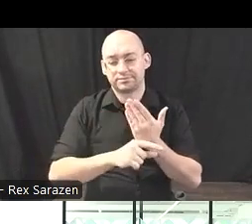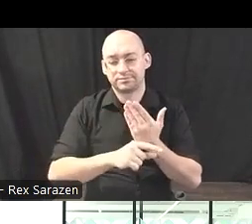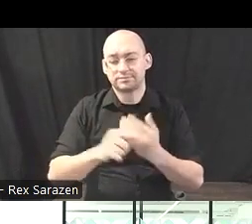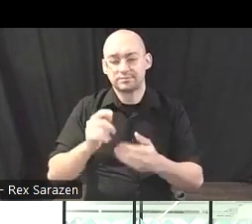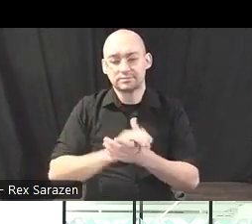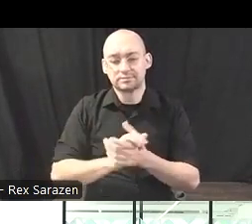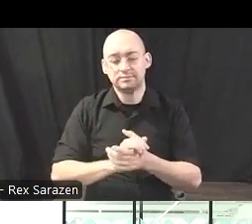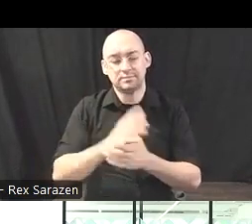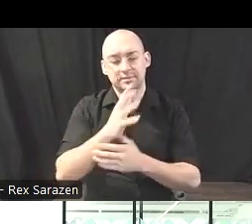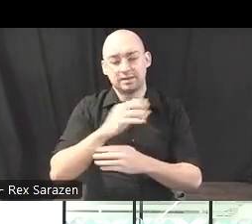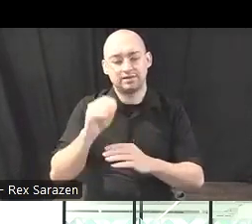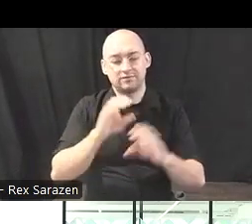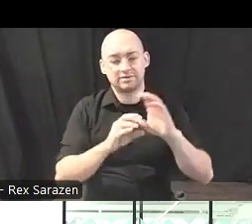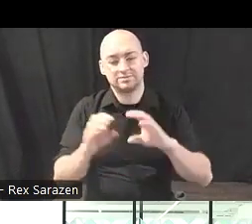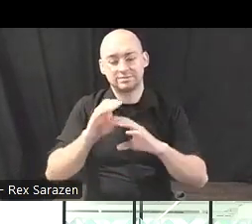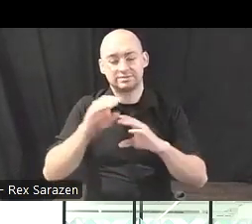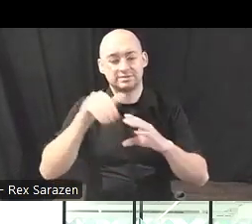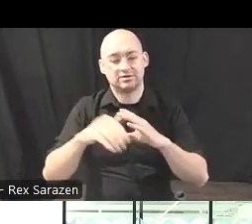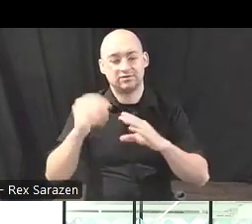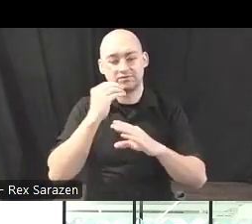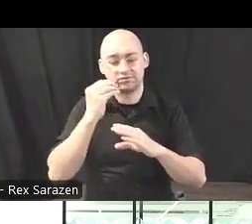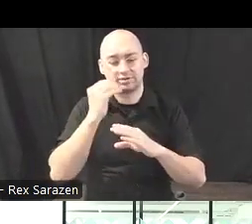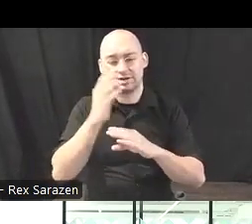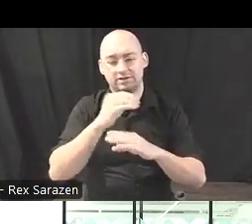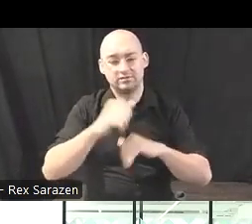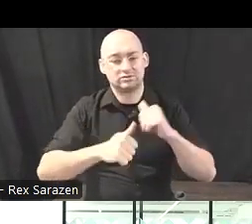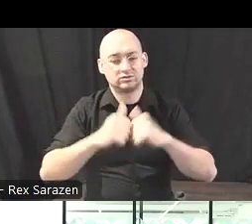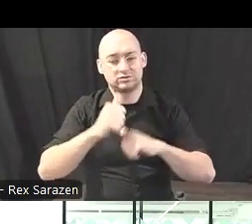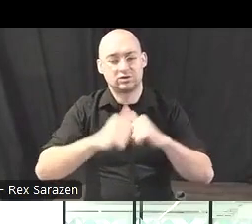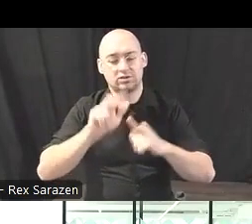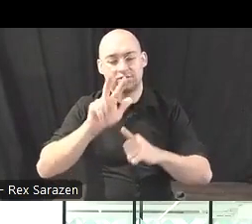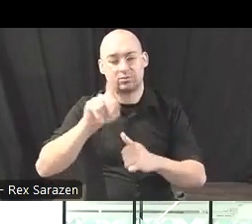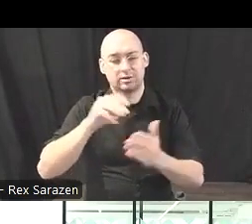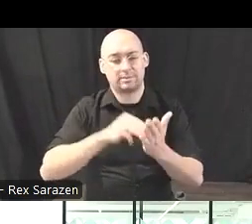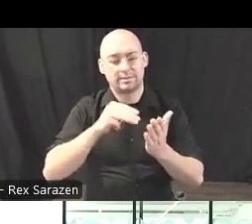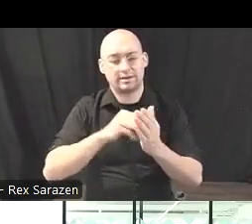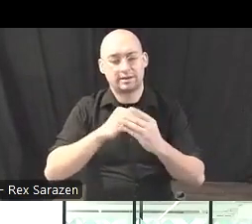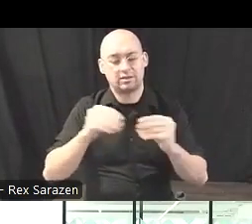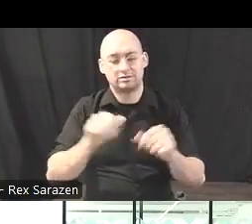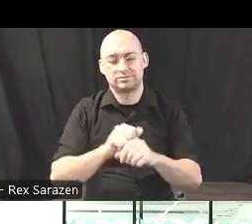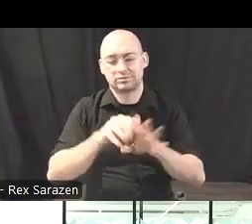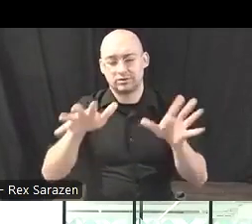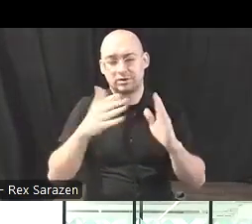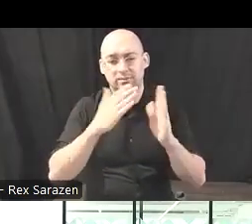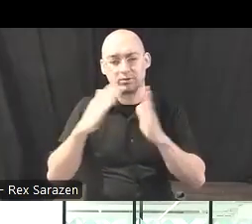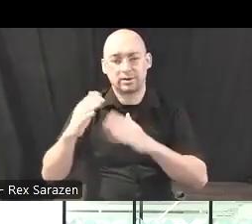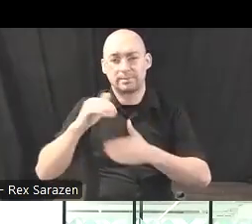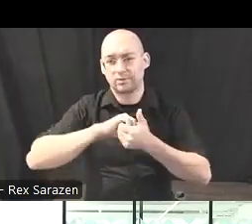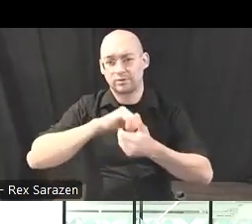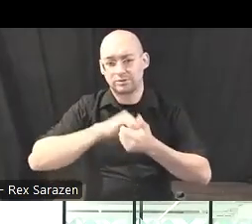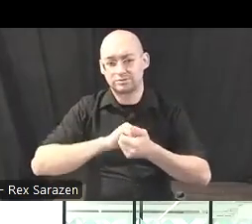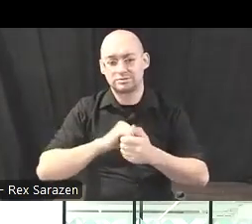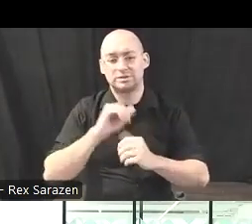in nutrition infrastructure, $31 million going out to our community partners to improve